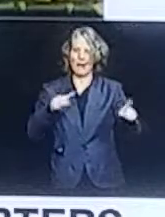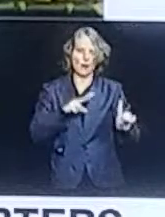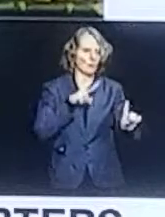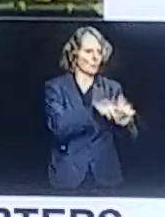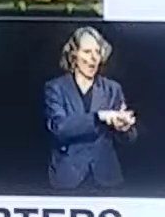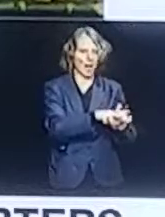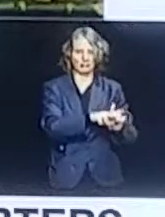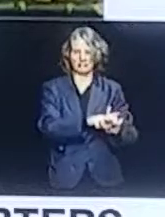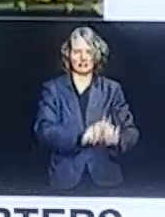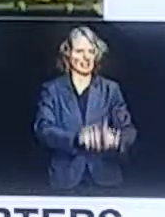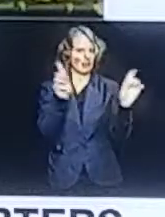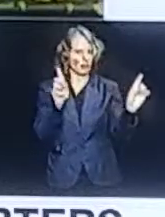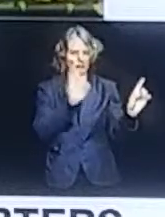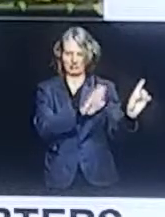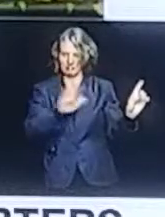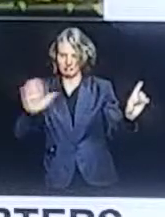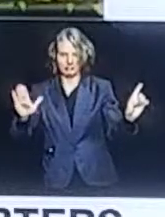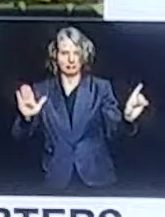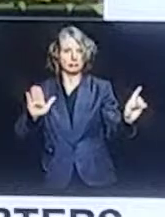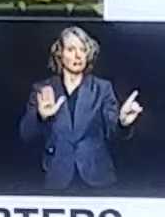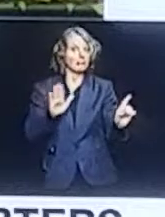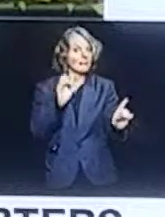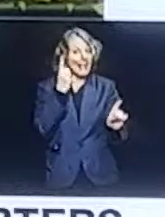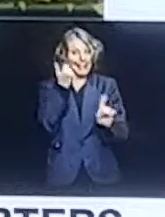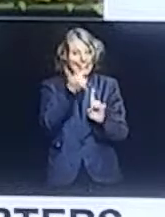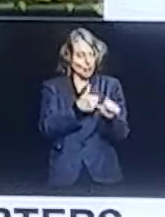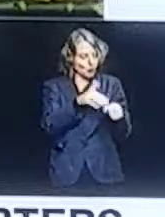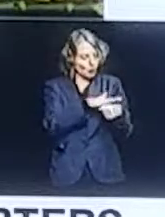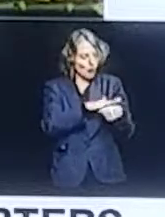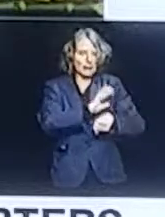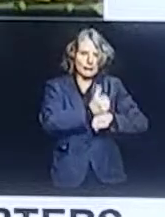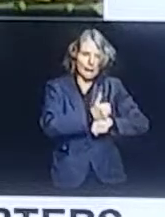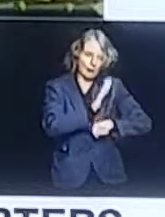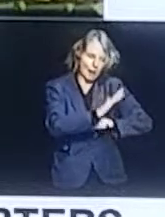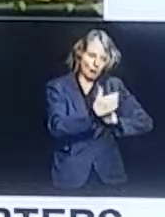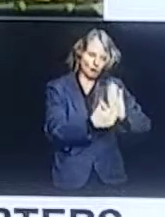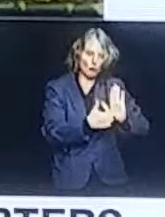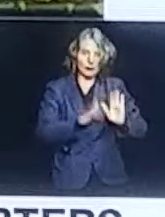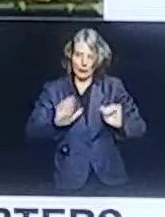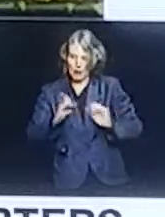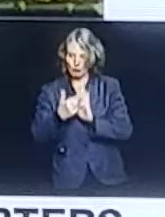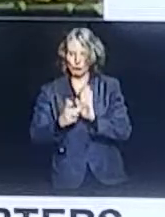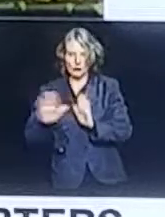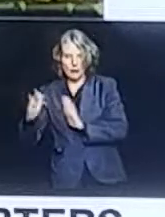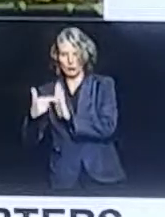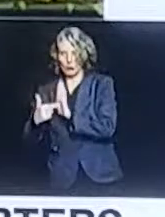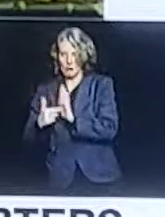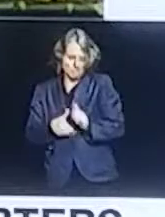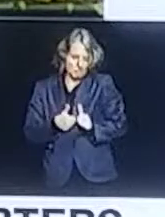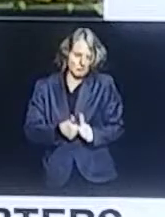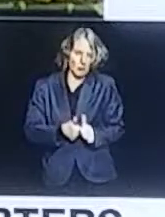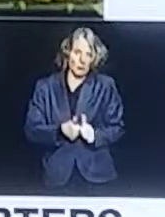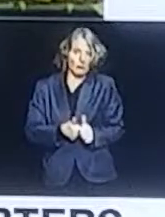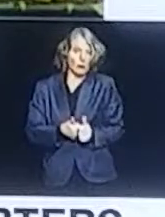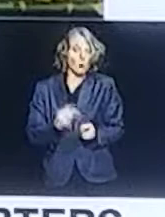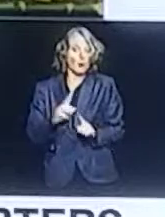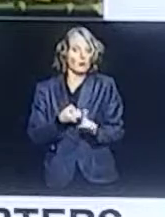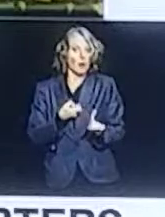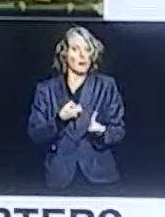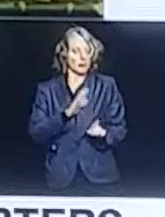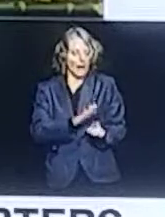differently. And different jurisdictions will set up the rules that they think are best based on the best advice of their public